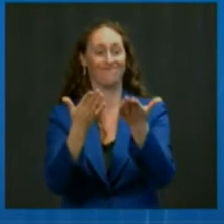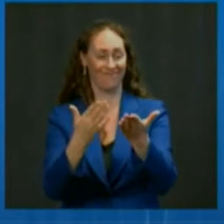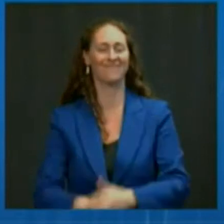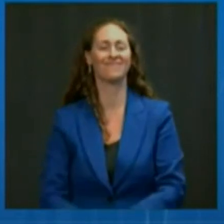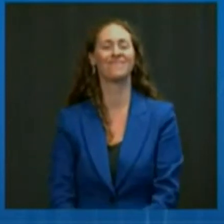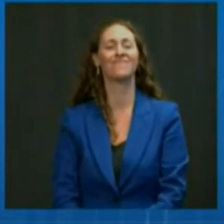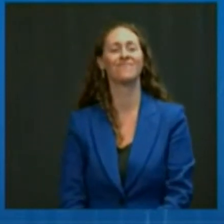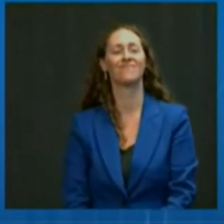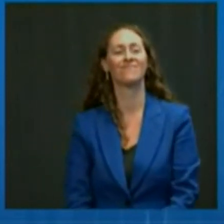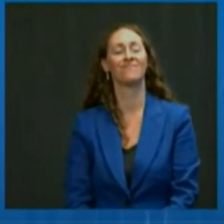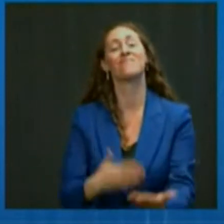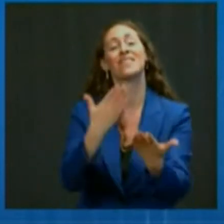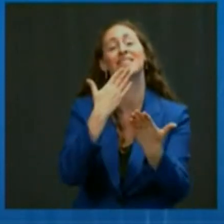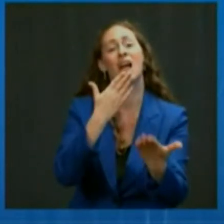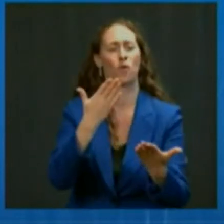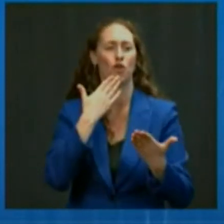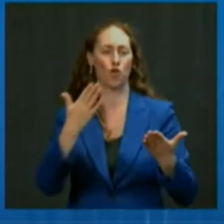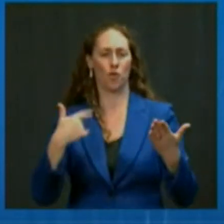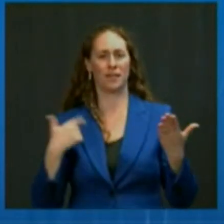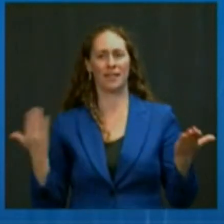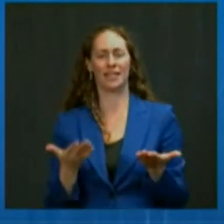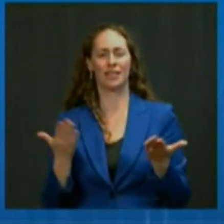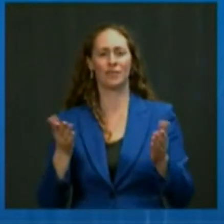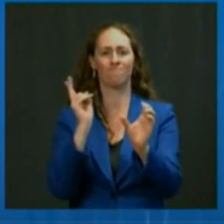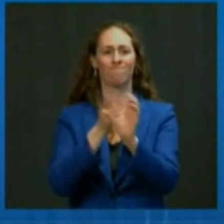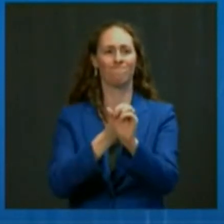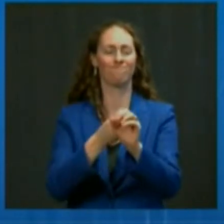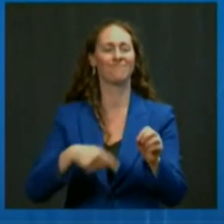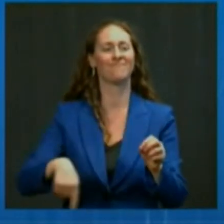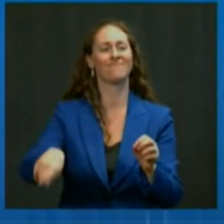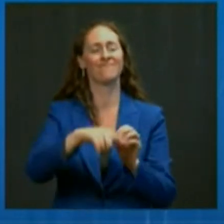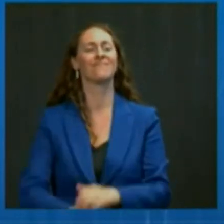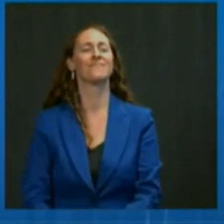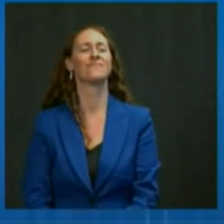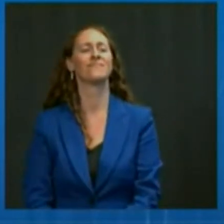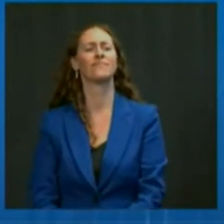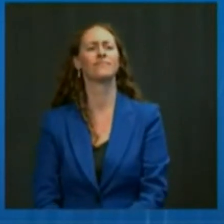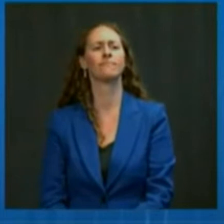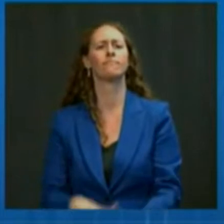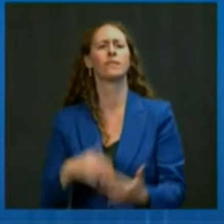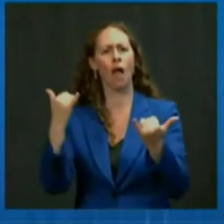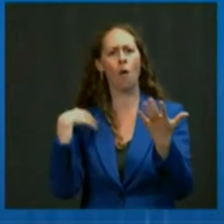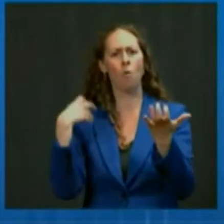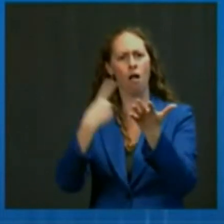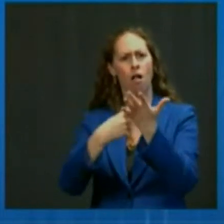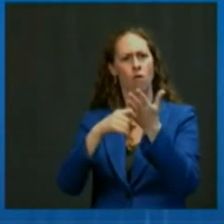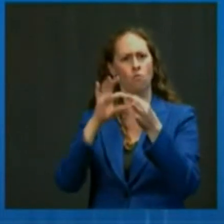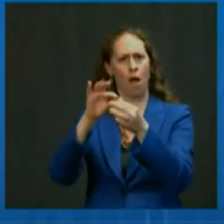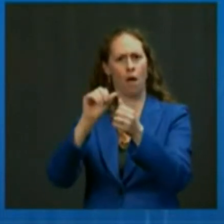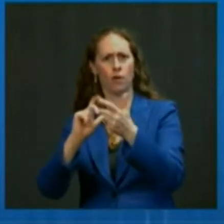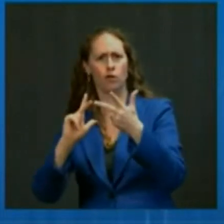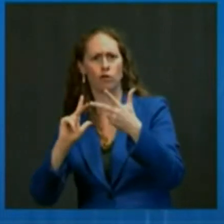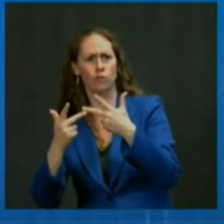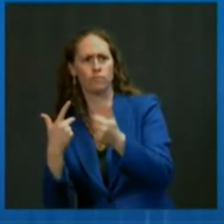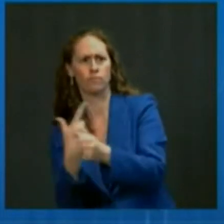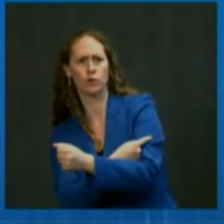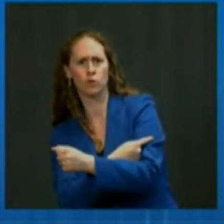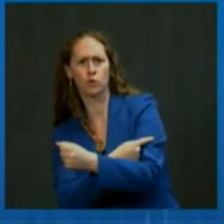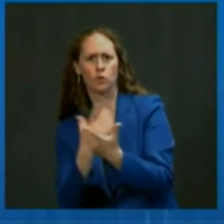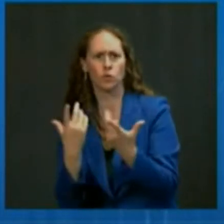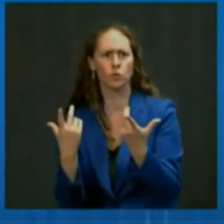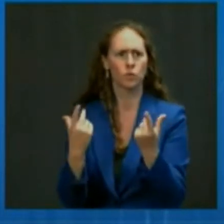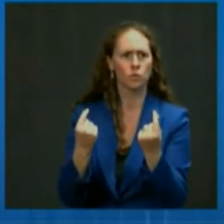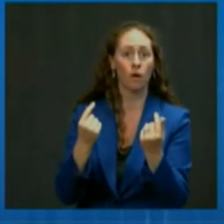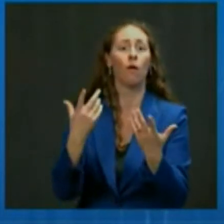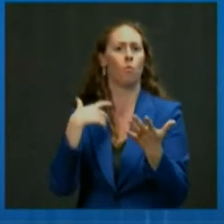again today. Today, I want to update you about where we are regarding boosters for fully vaccinated individuals. Our top